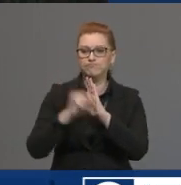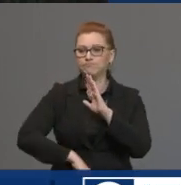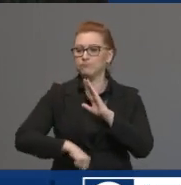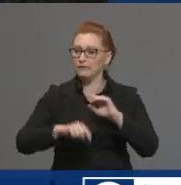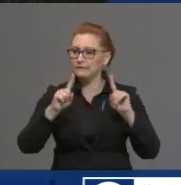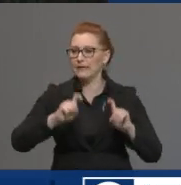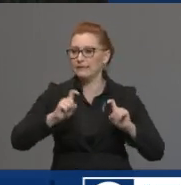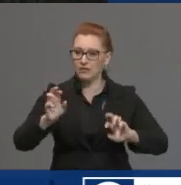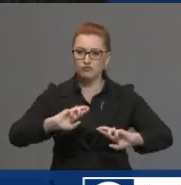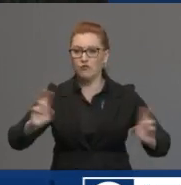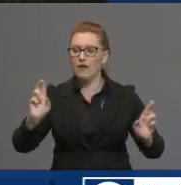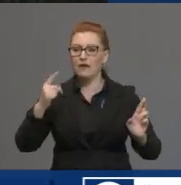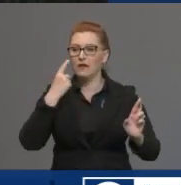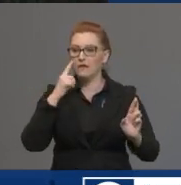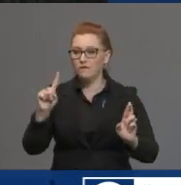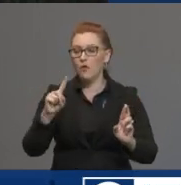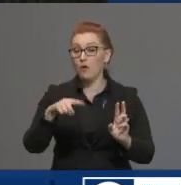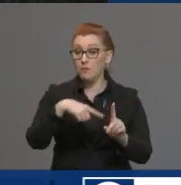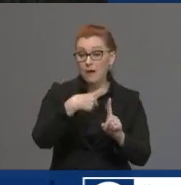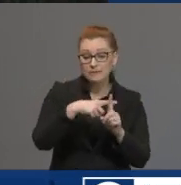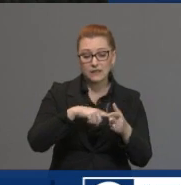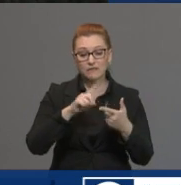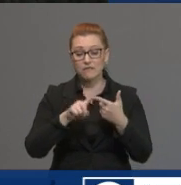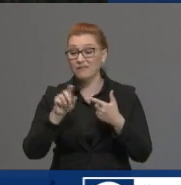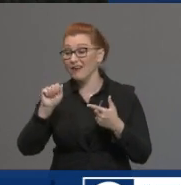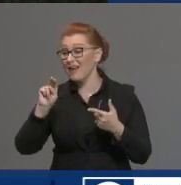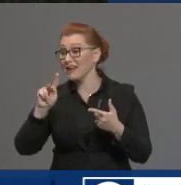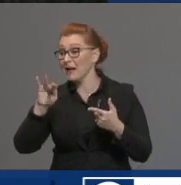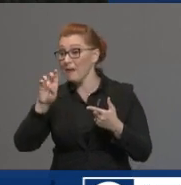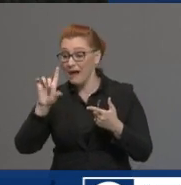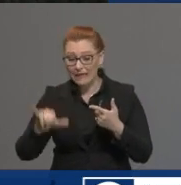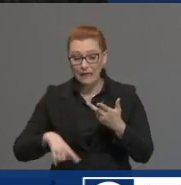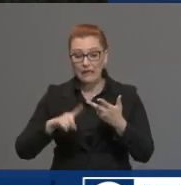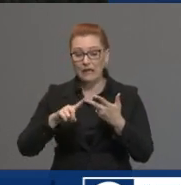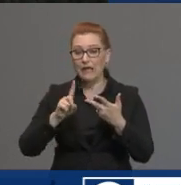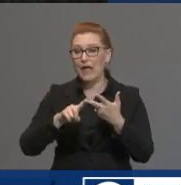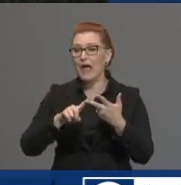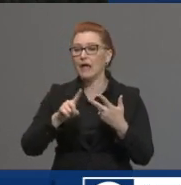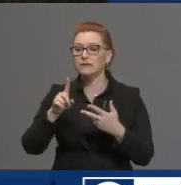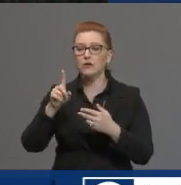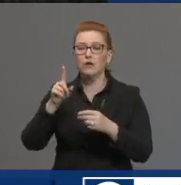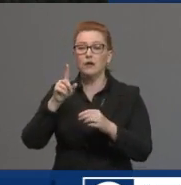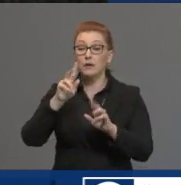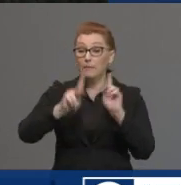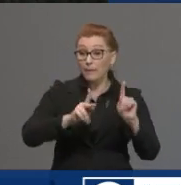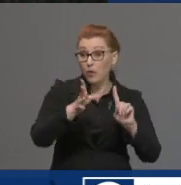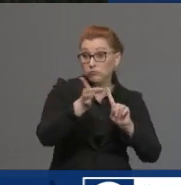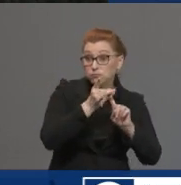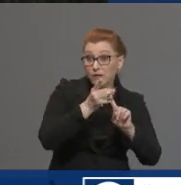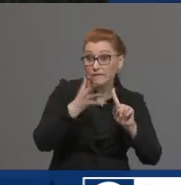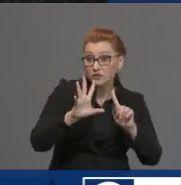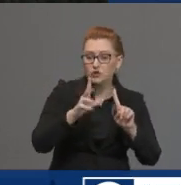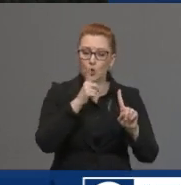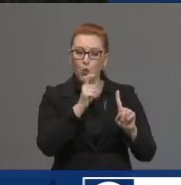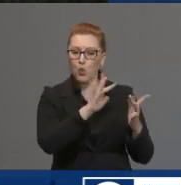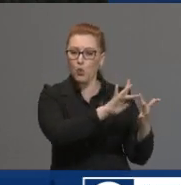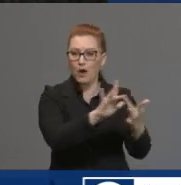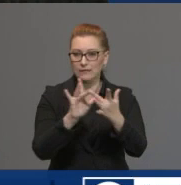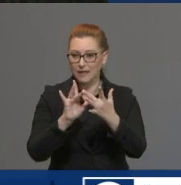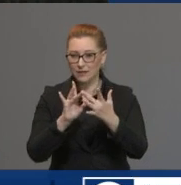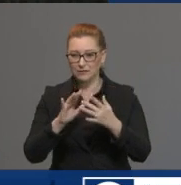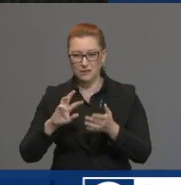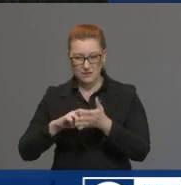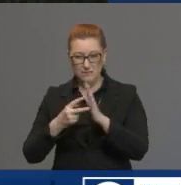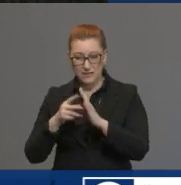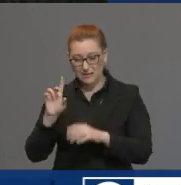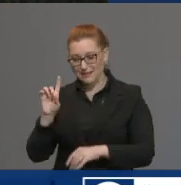testing and trace contacts of COVID-19 results. So this is the diagnostic test that tells you if you're